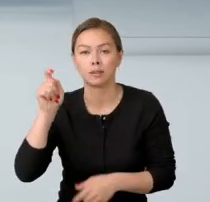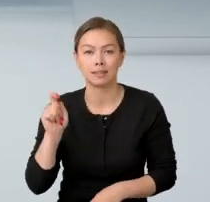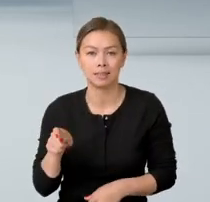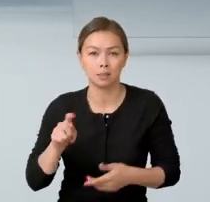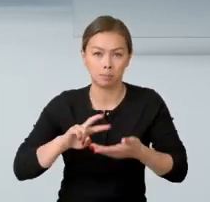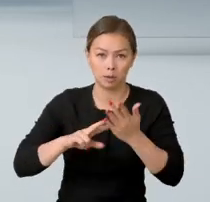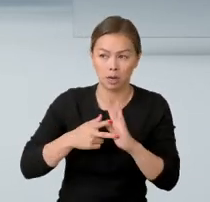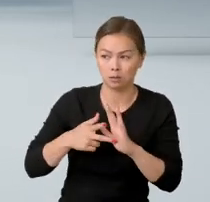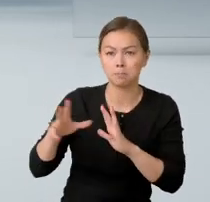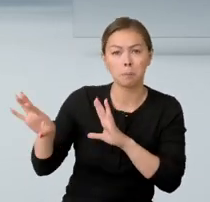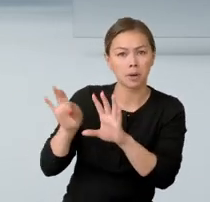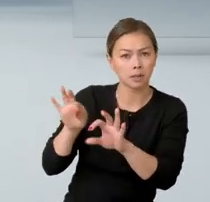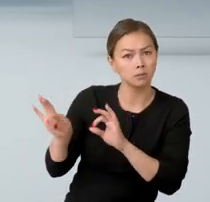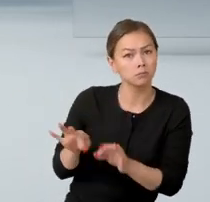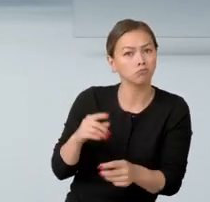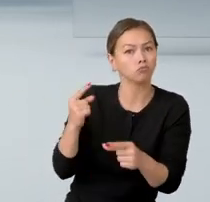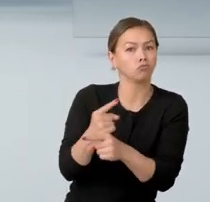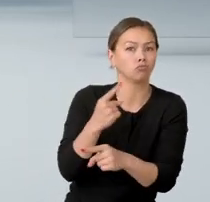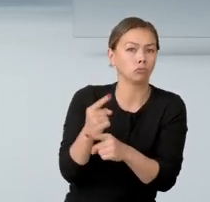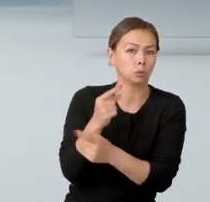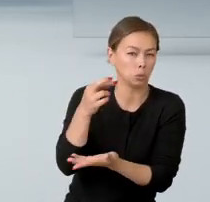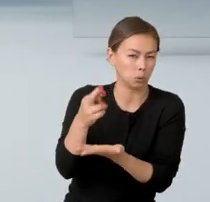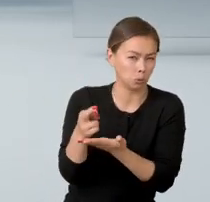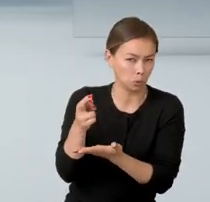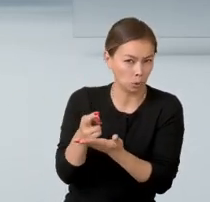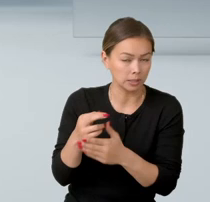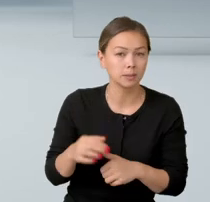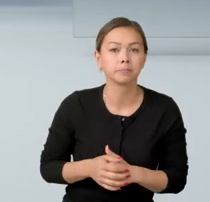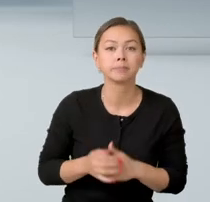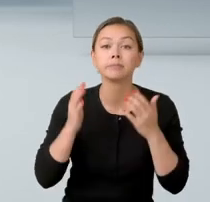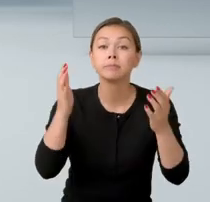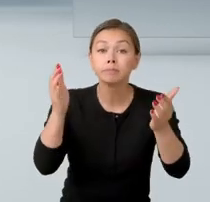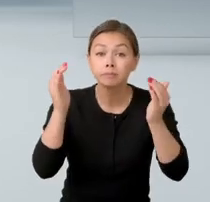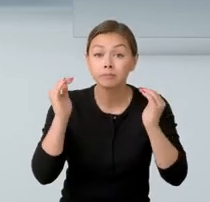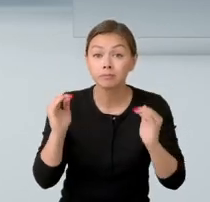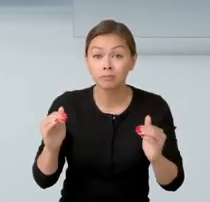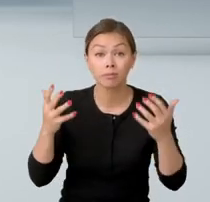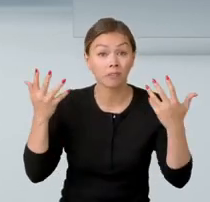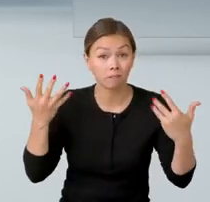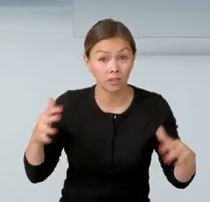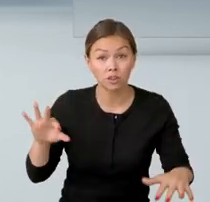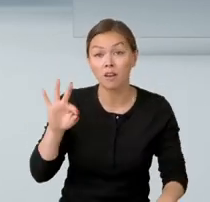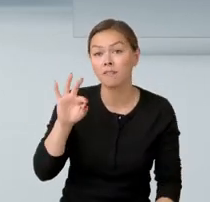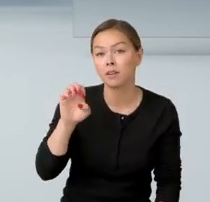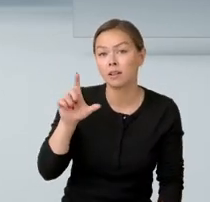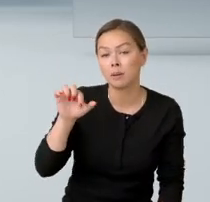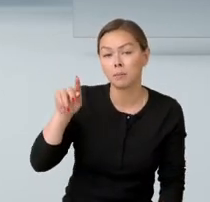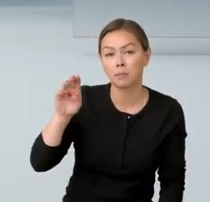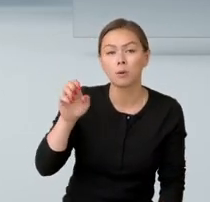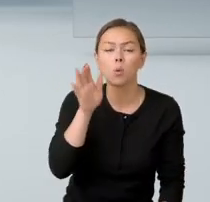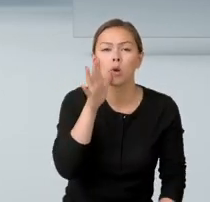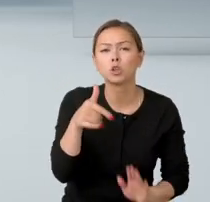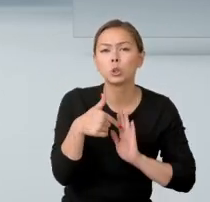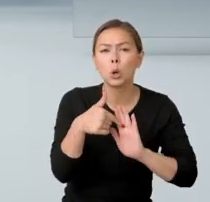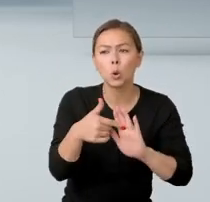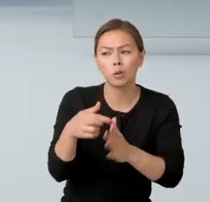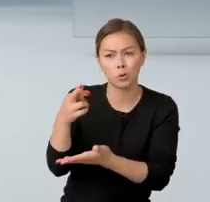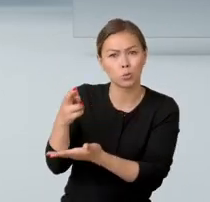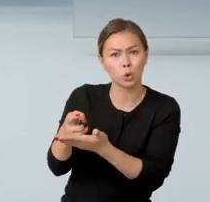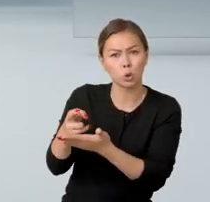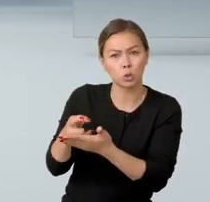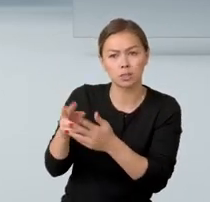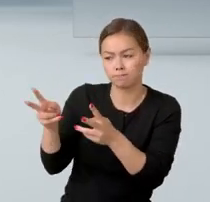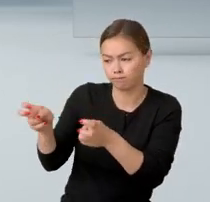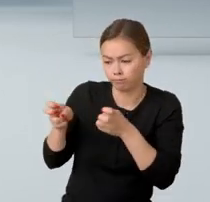select the correct building blocks after that Philippe will show how to configure those building